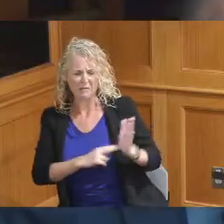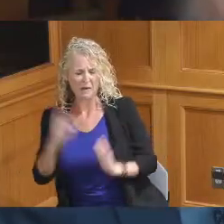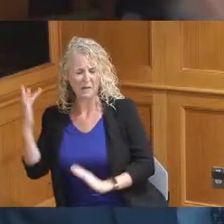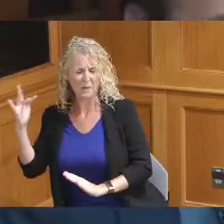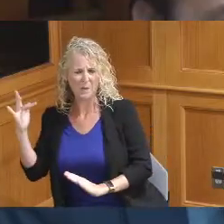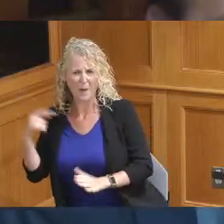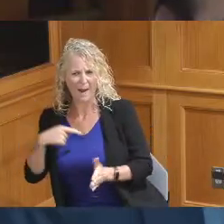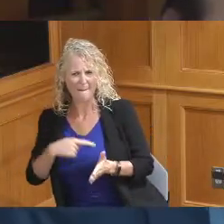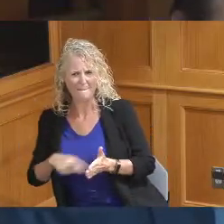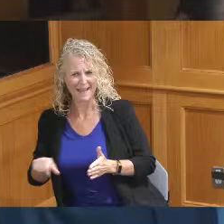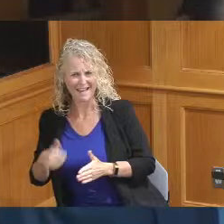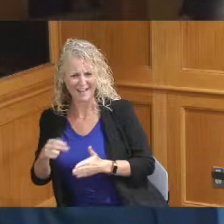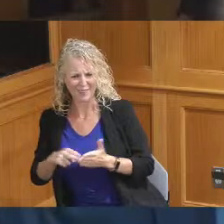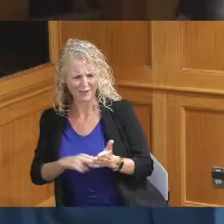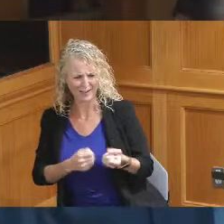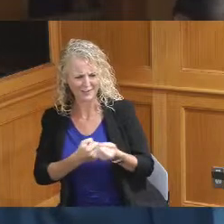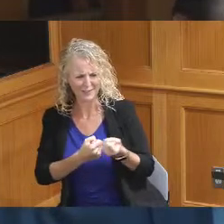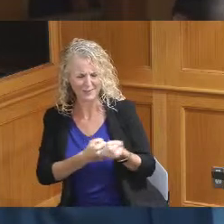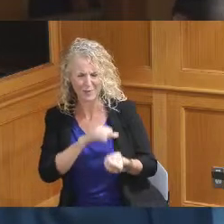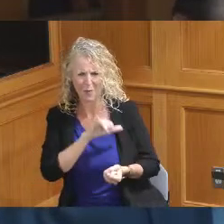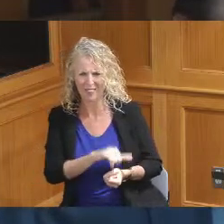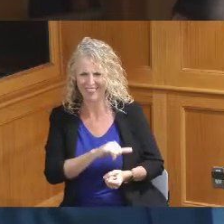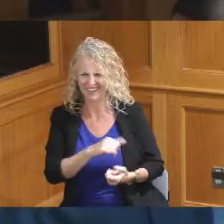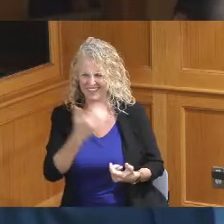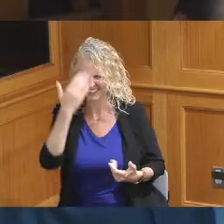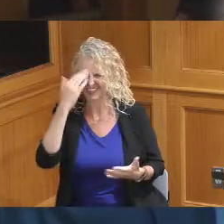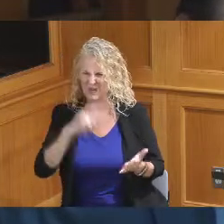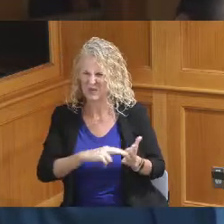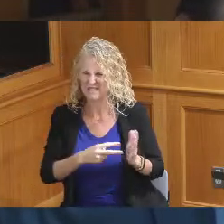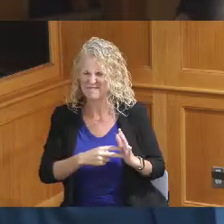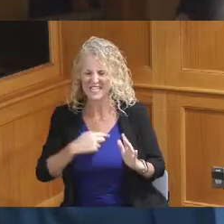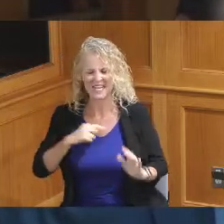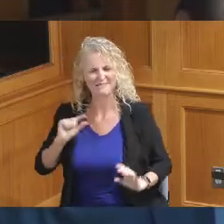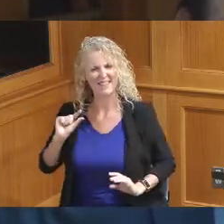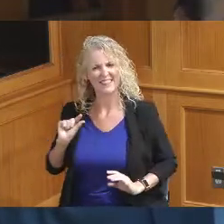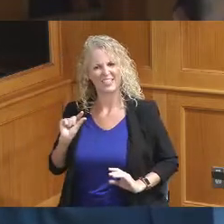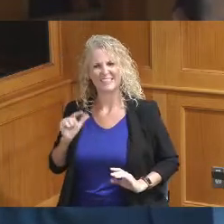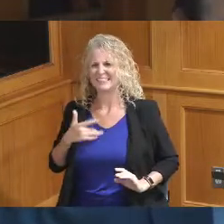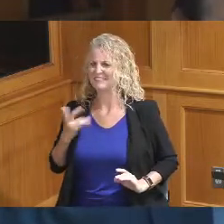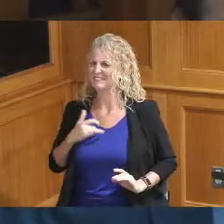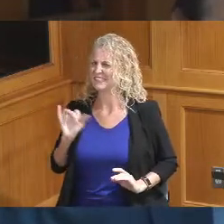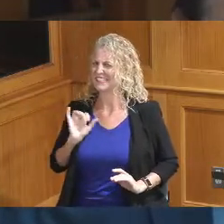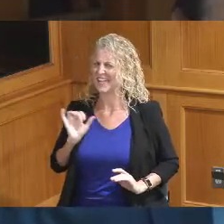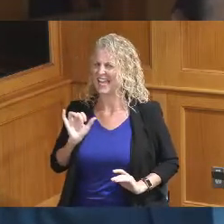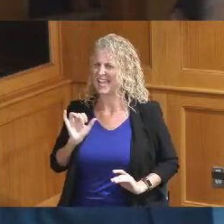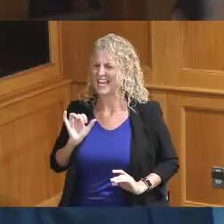there. So that's kind of where I was a little, every week it's that